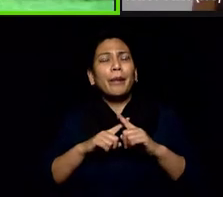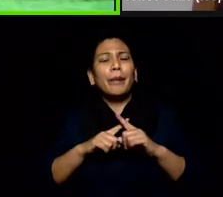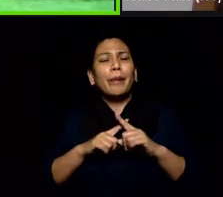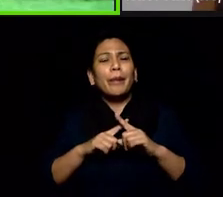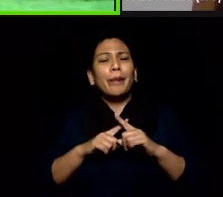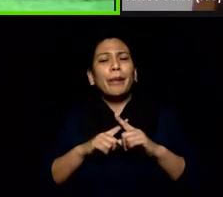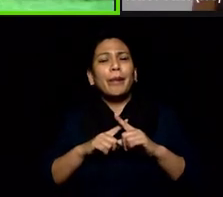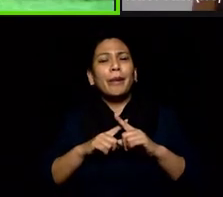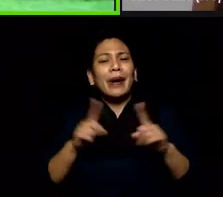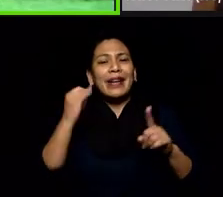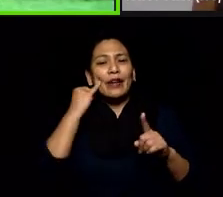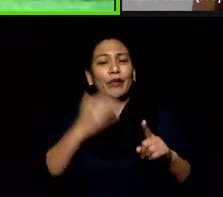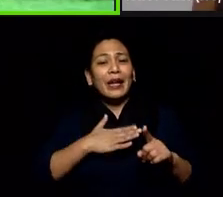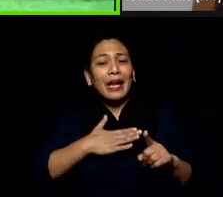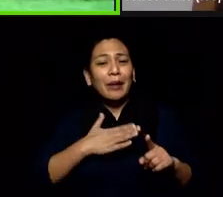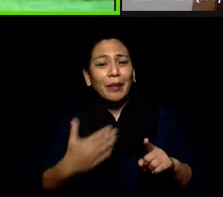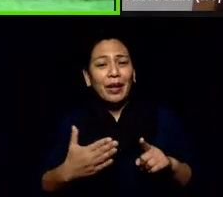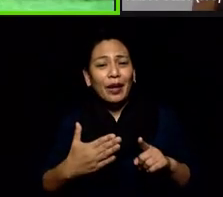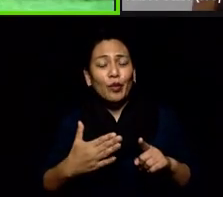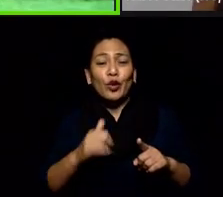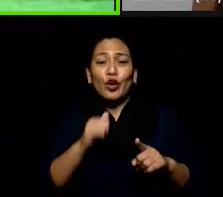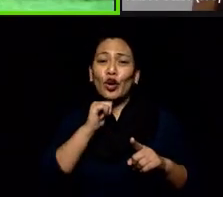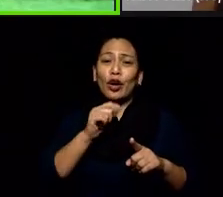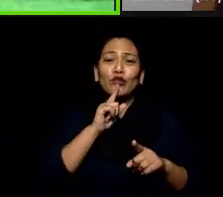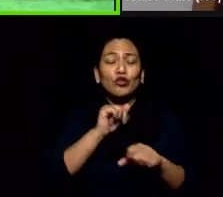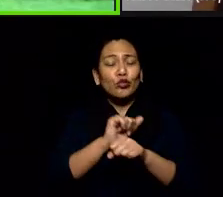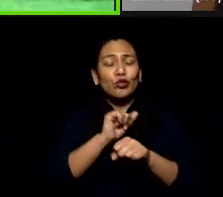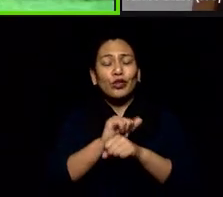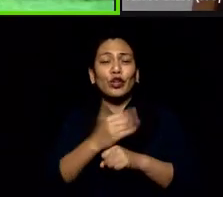that we're not? What does it mean to admit that